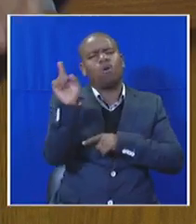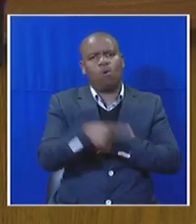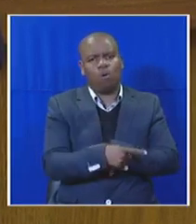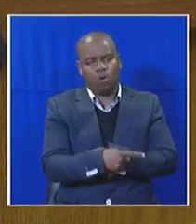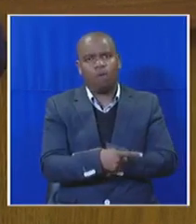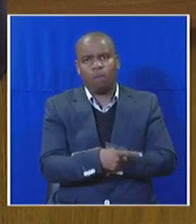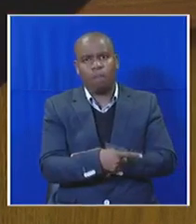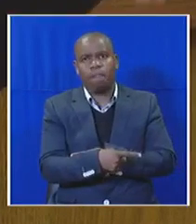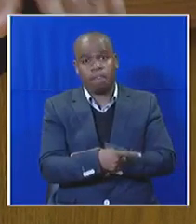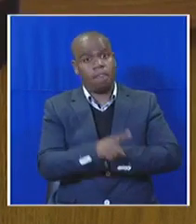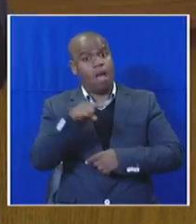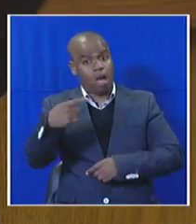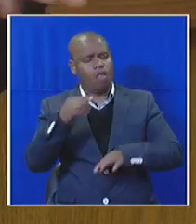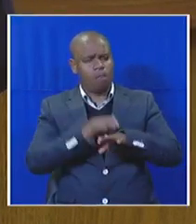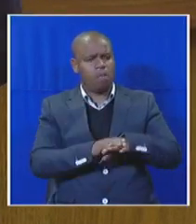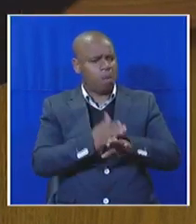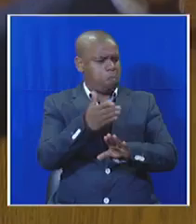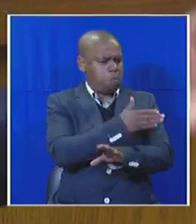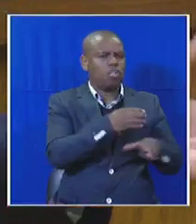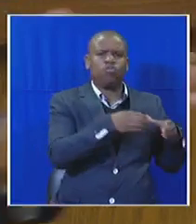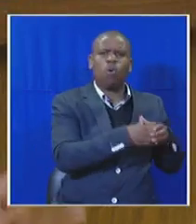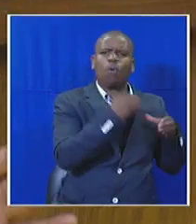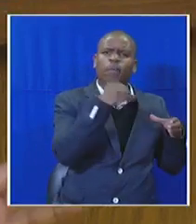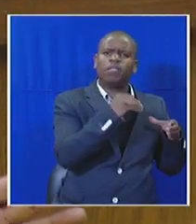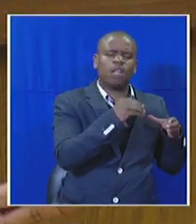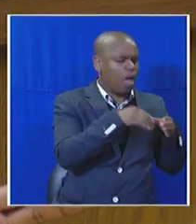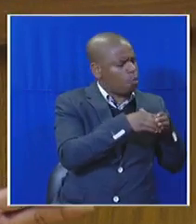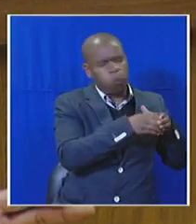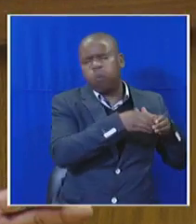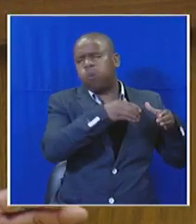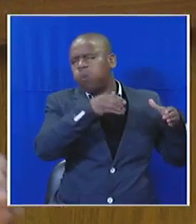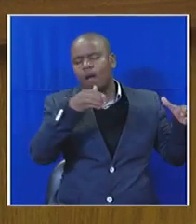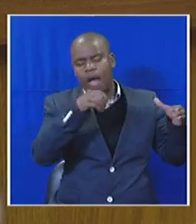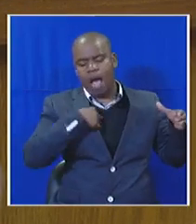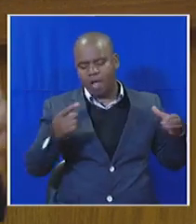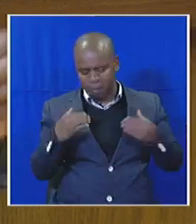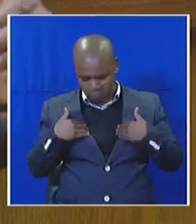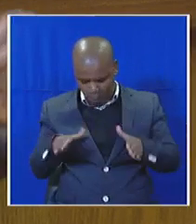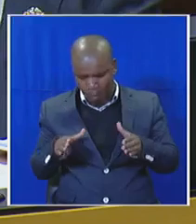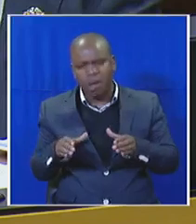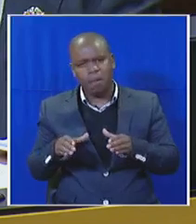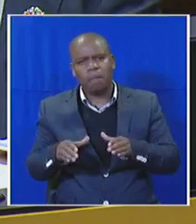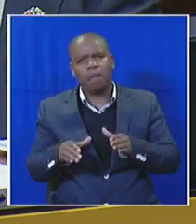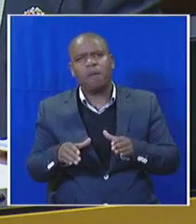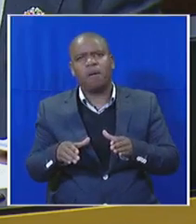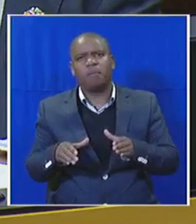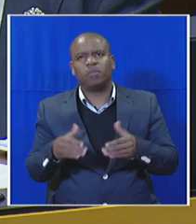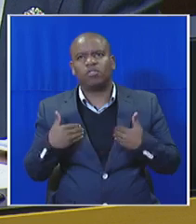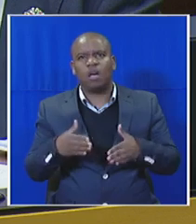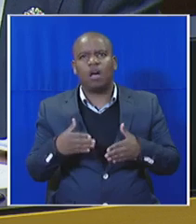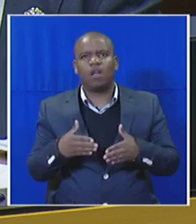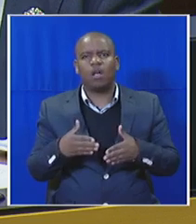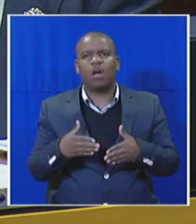people have been already doing business, small business, long time. Others are starting from a start. What are the kind of things you